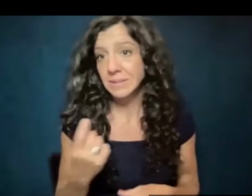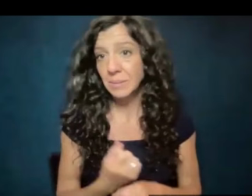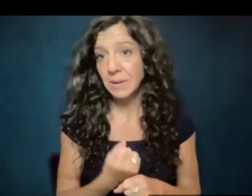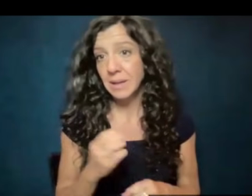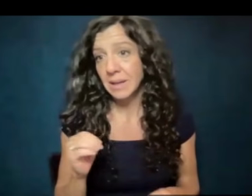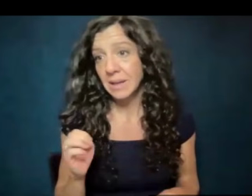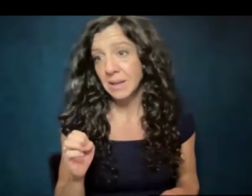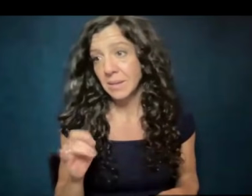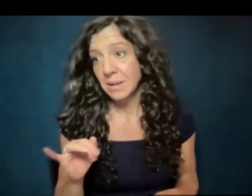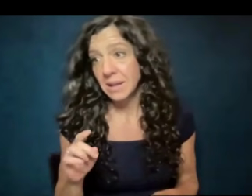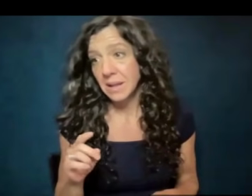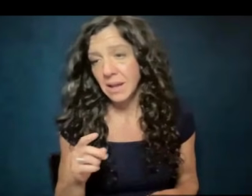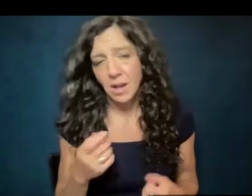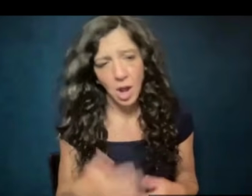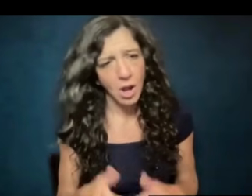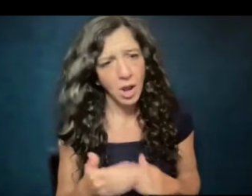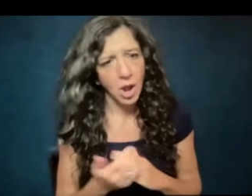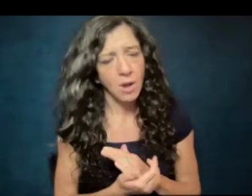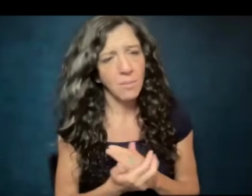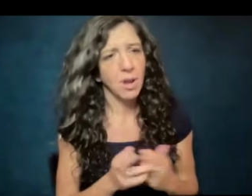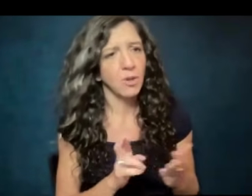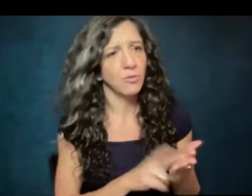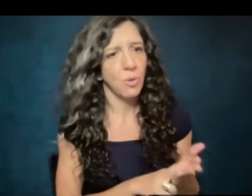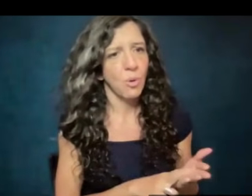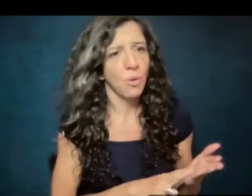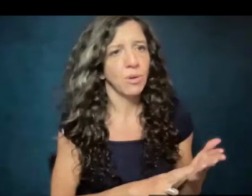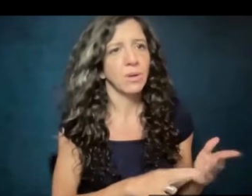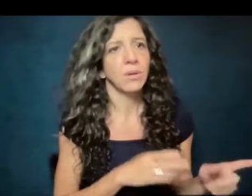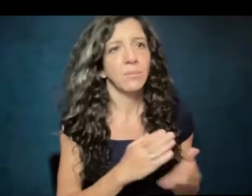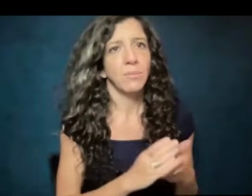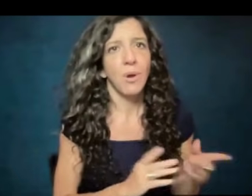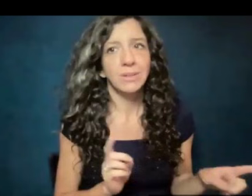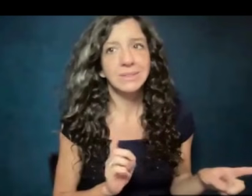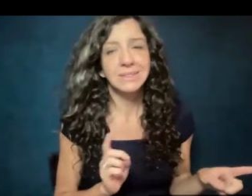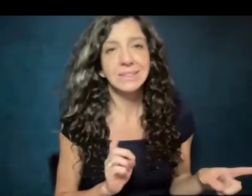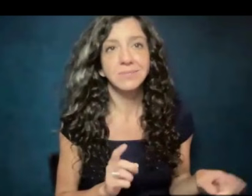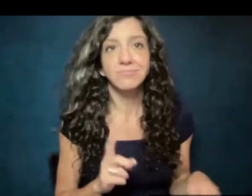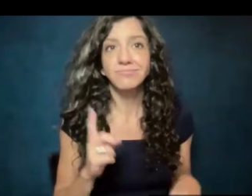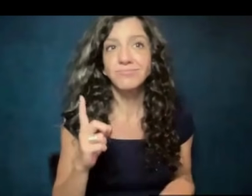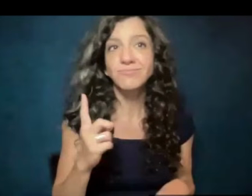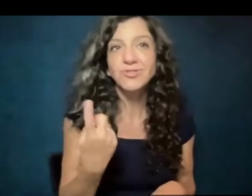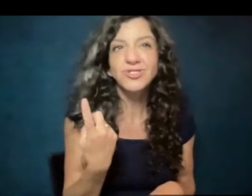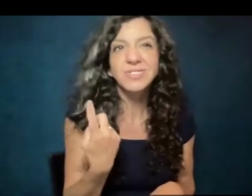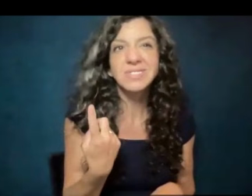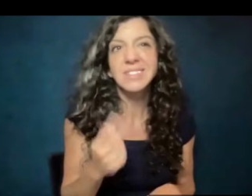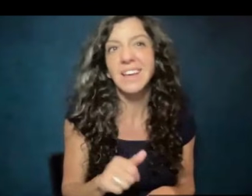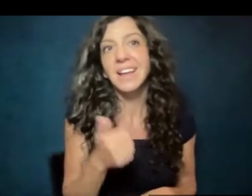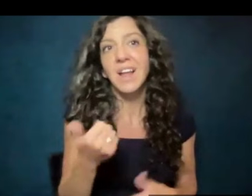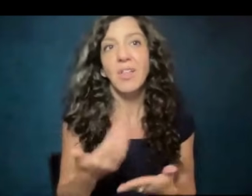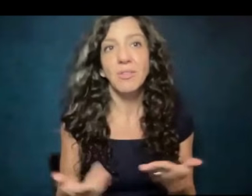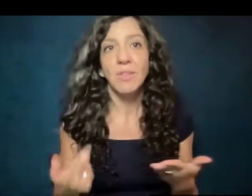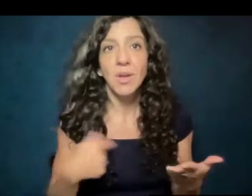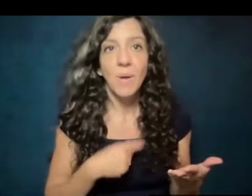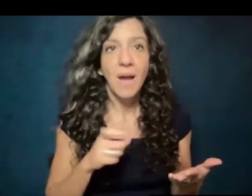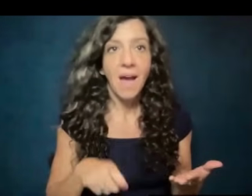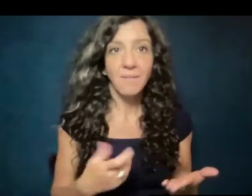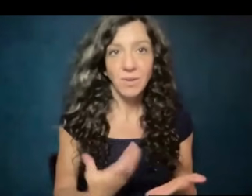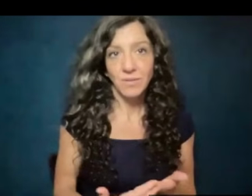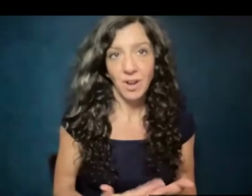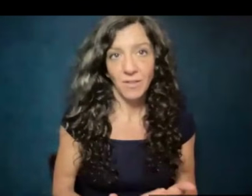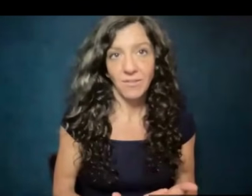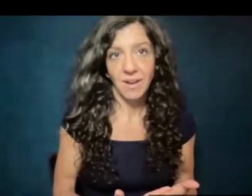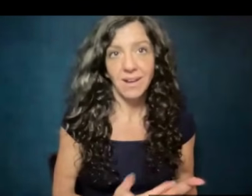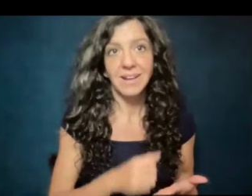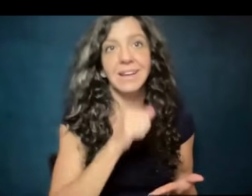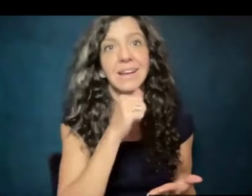been enrolled in Part D. And it's just something else we need to verify, not